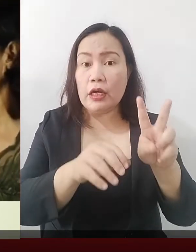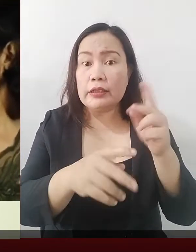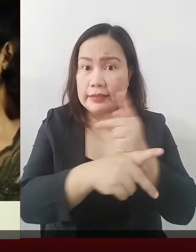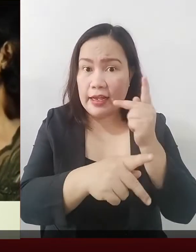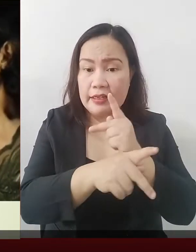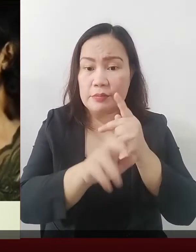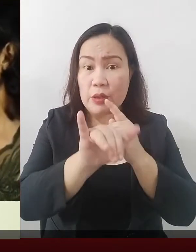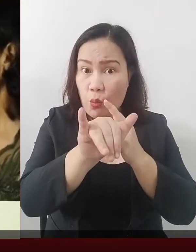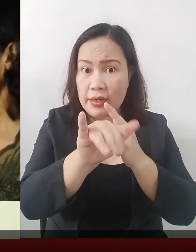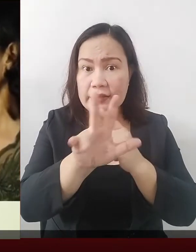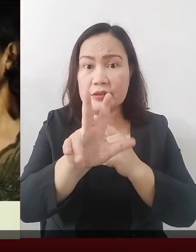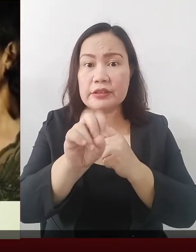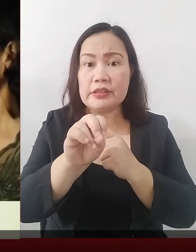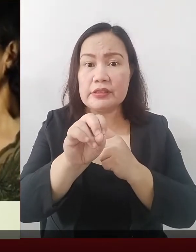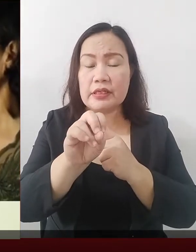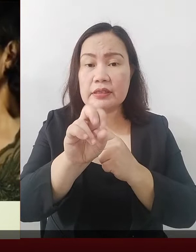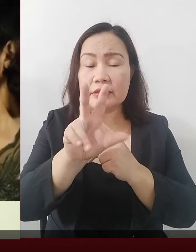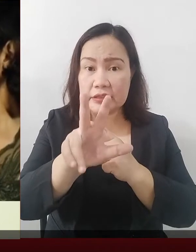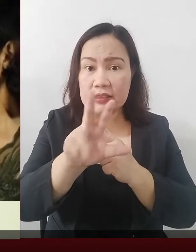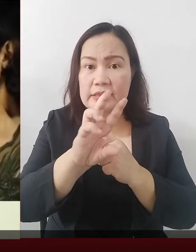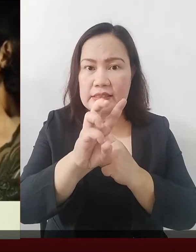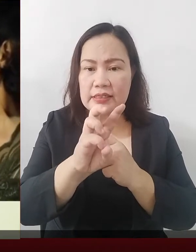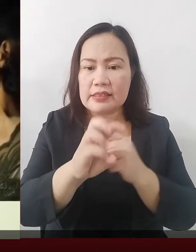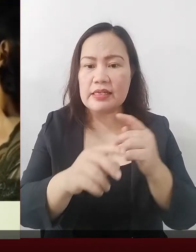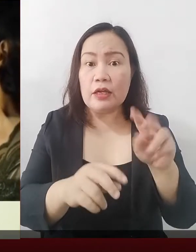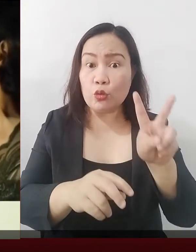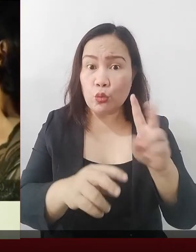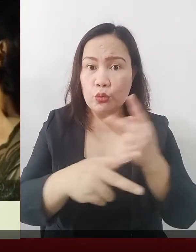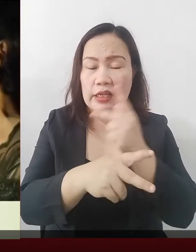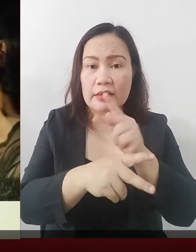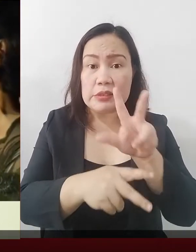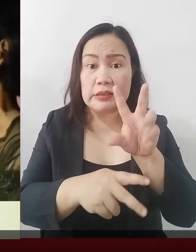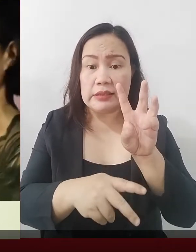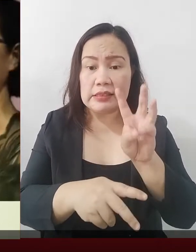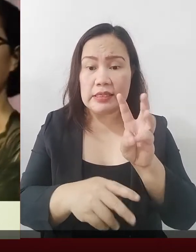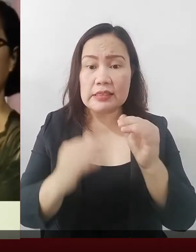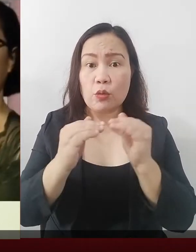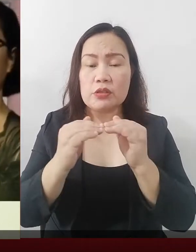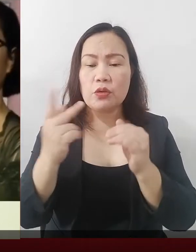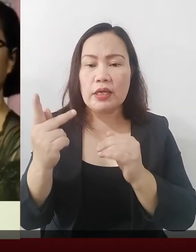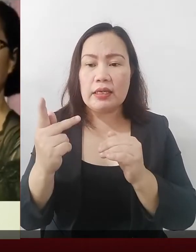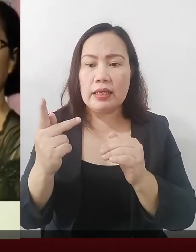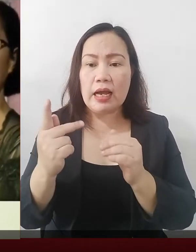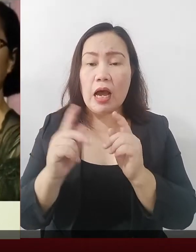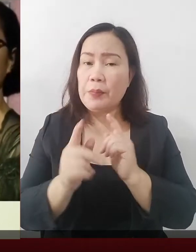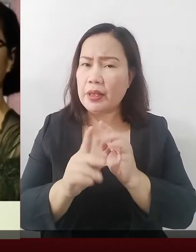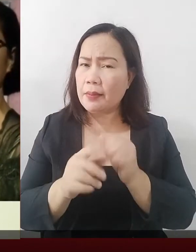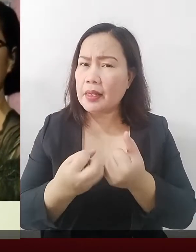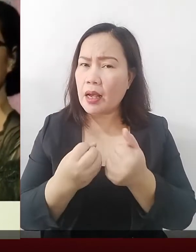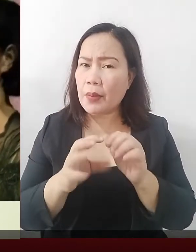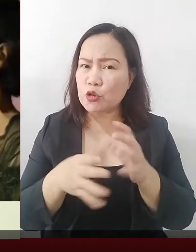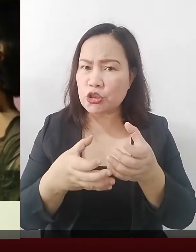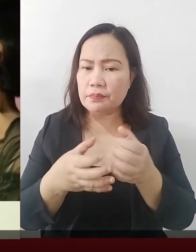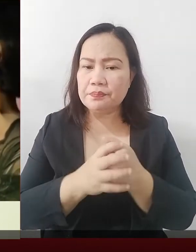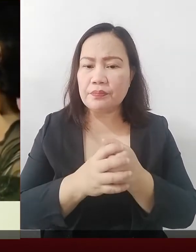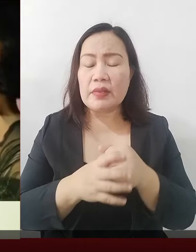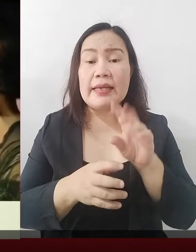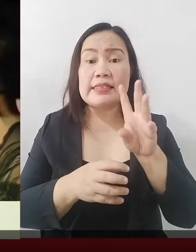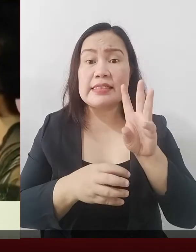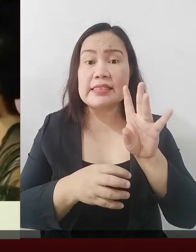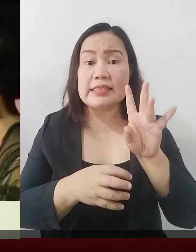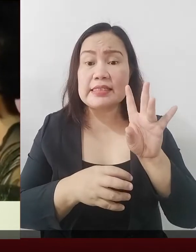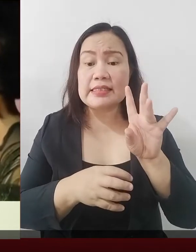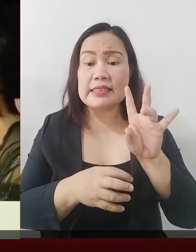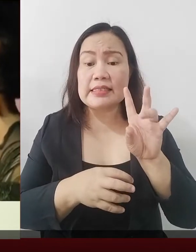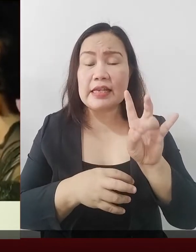be 2 times 36 is equal to k. Then 2 times 36